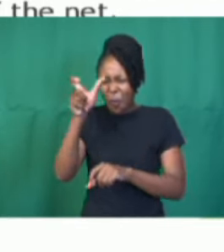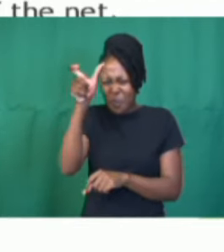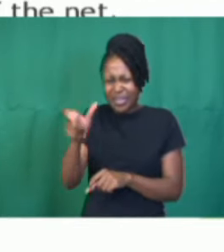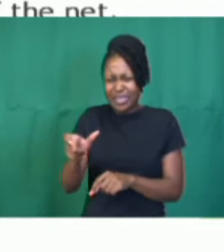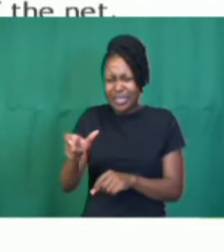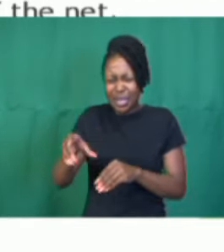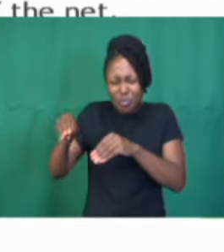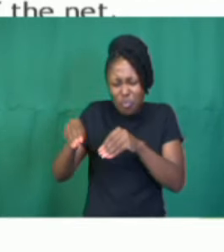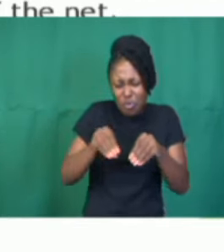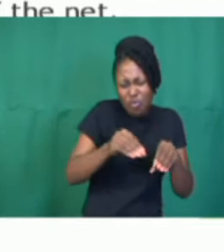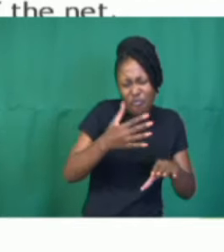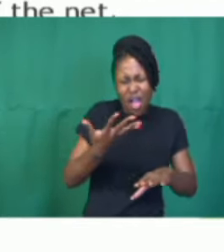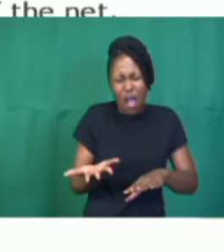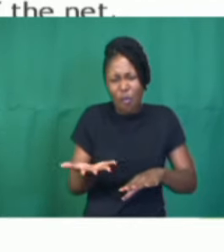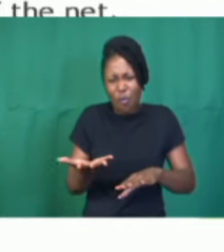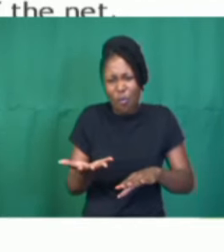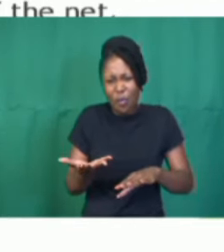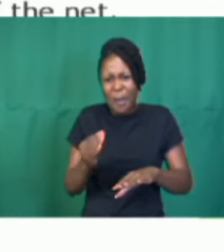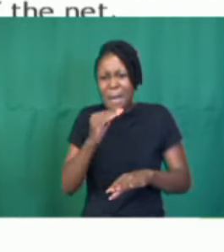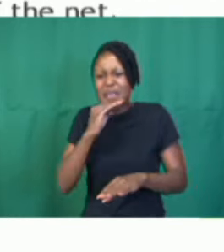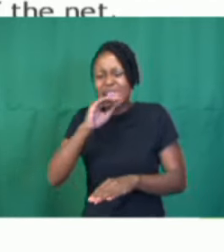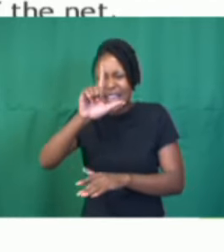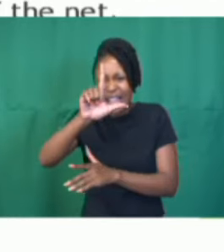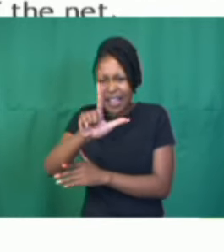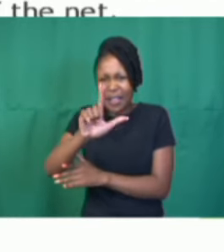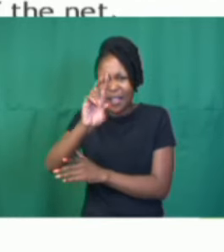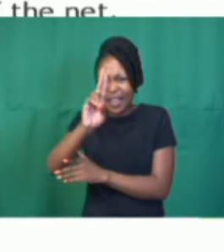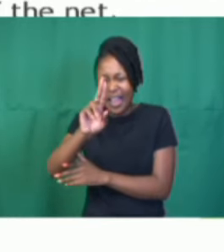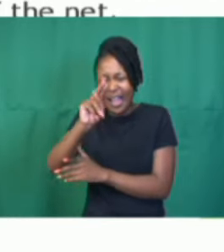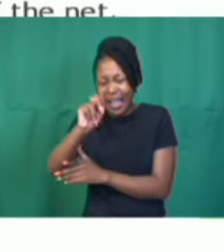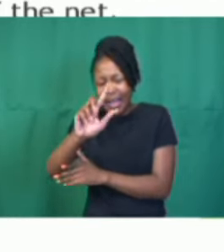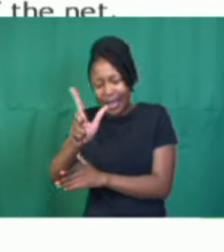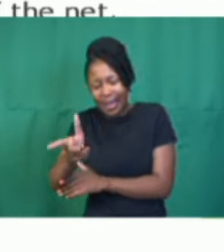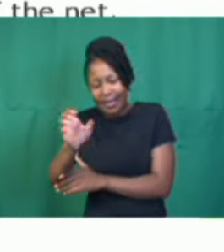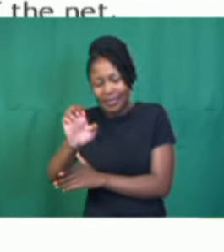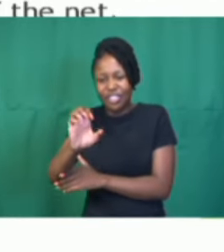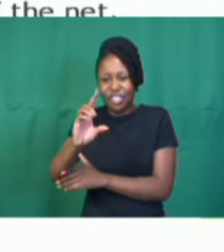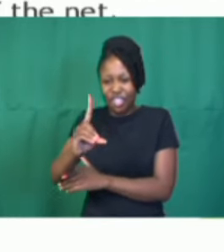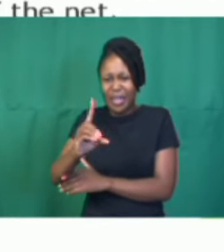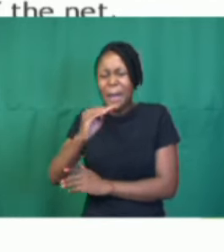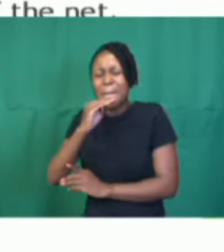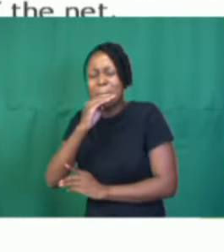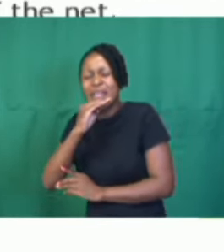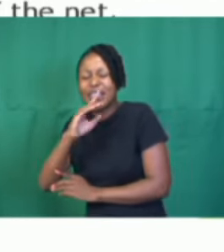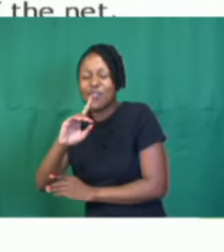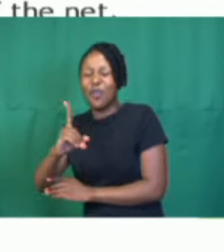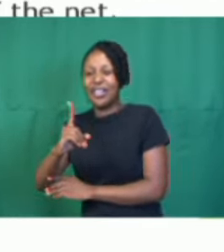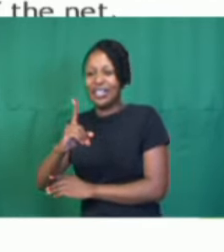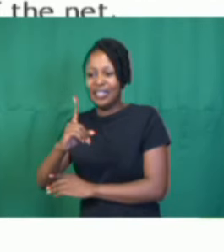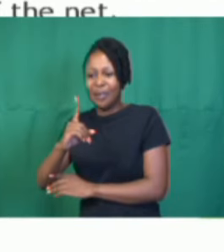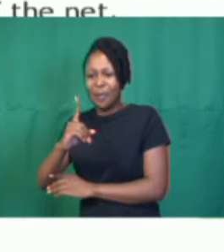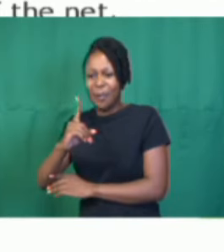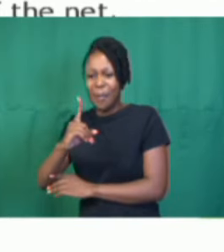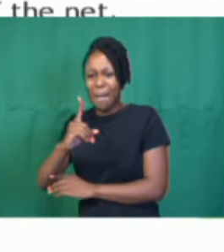he was moving for. Launched. You need to find the meaning of lunch in order for you to find